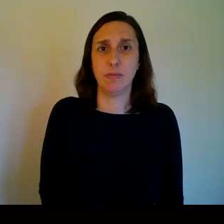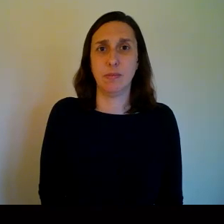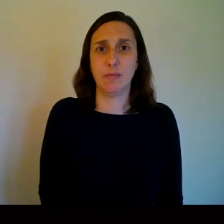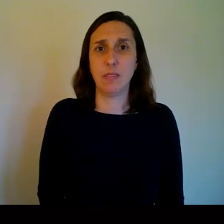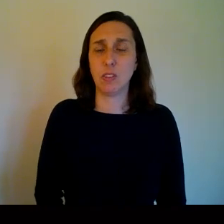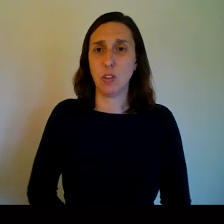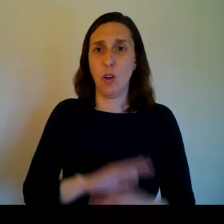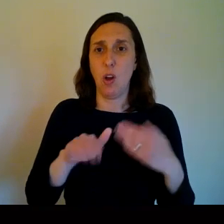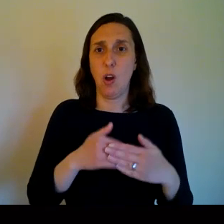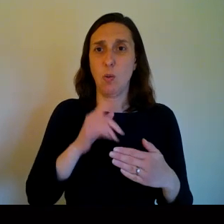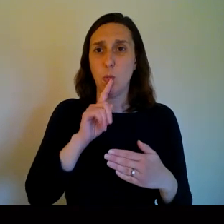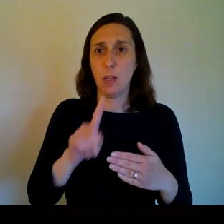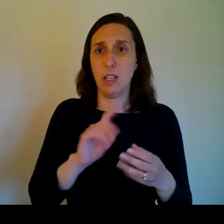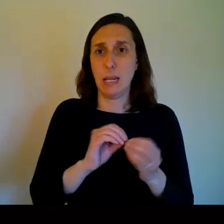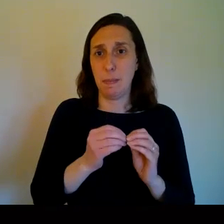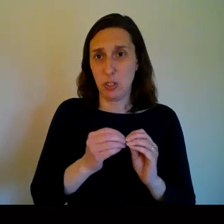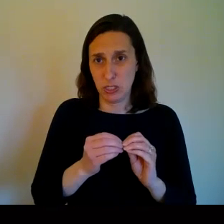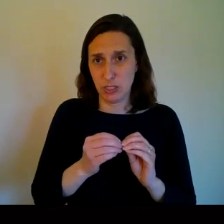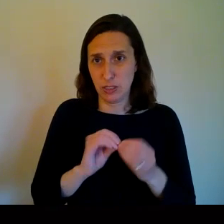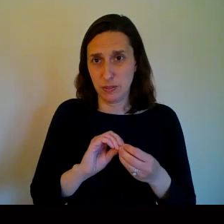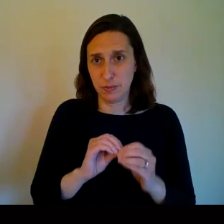covers all real numbers,